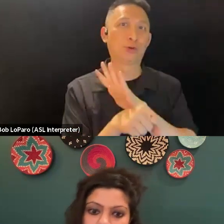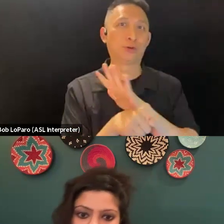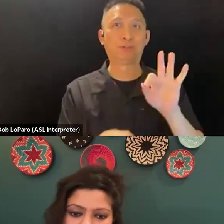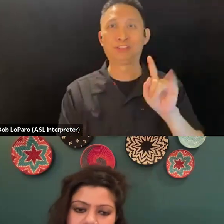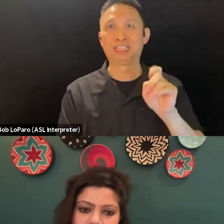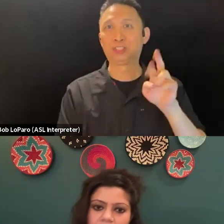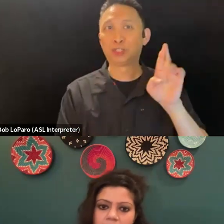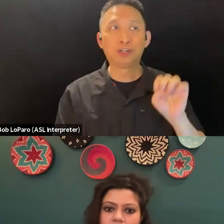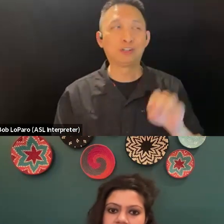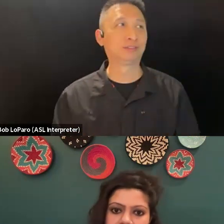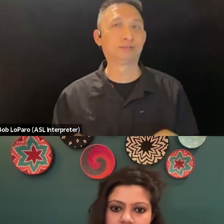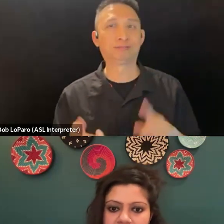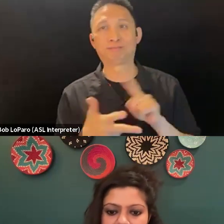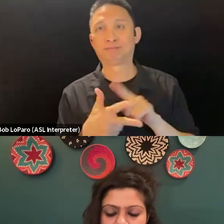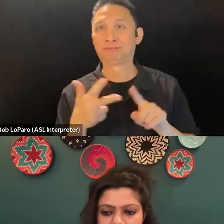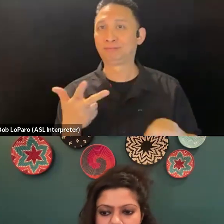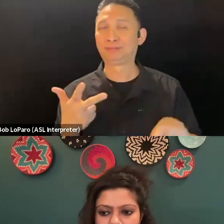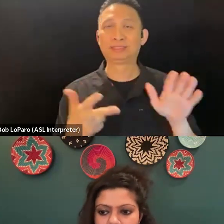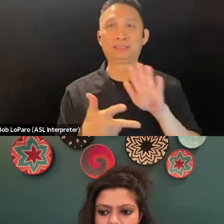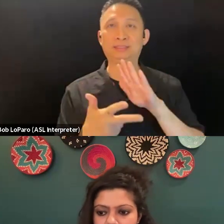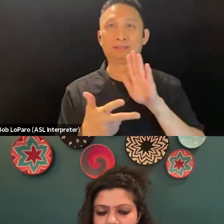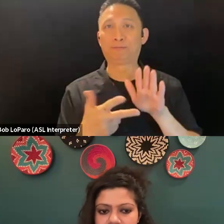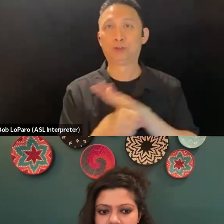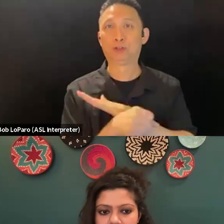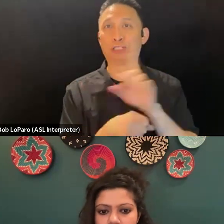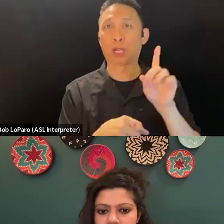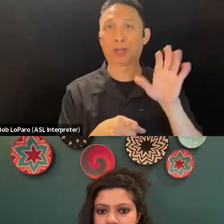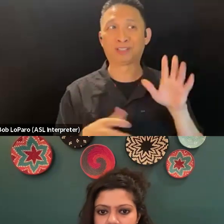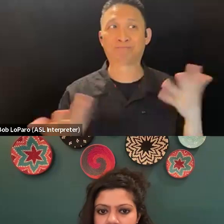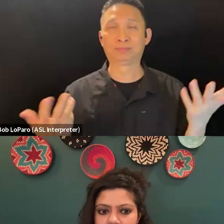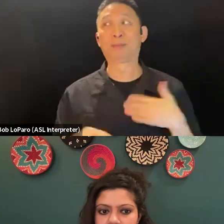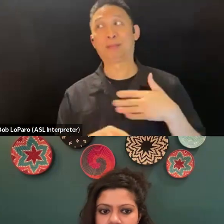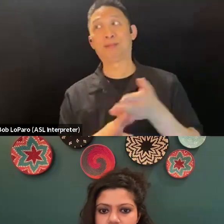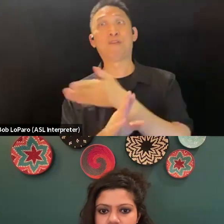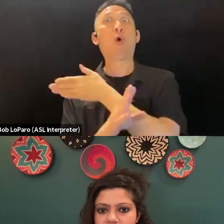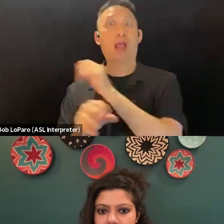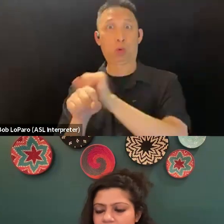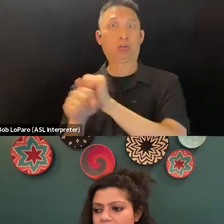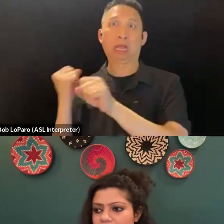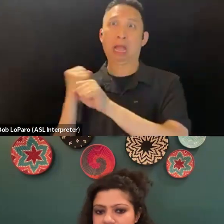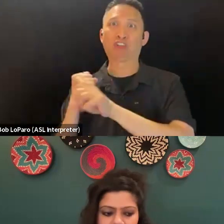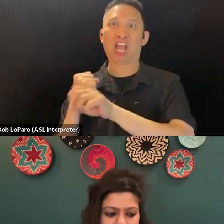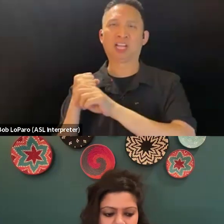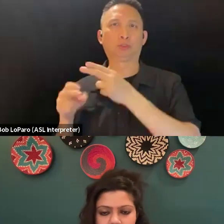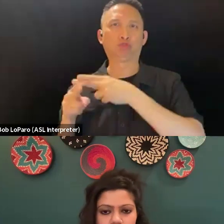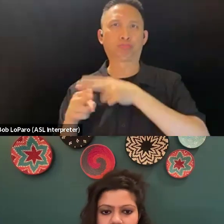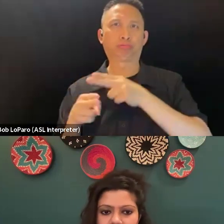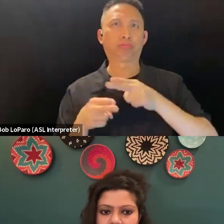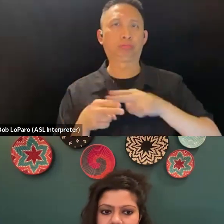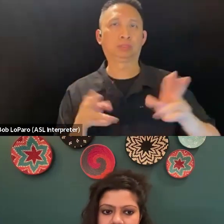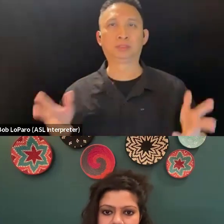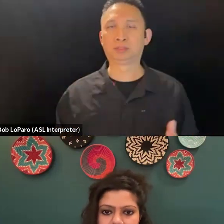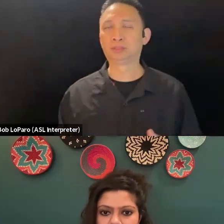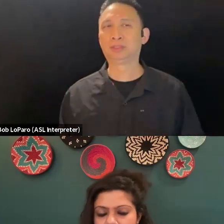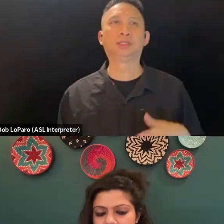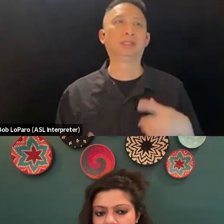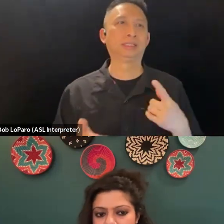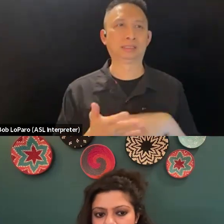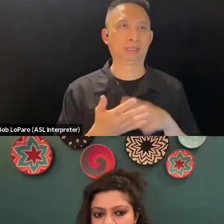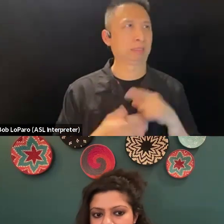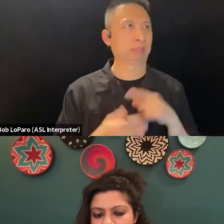a way to say to yourself that, look, I'm making this film, I have this incredible story, and it's almost like giving